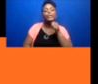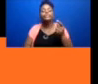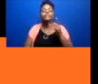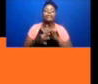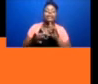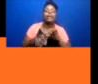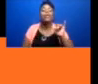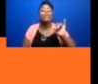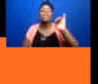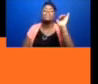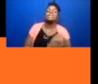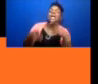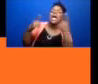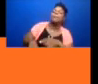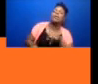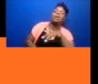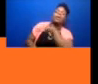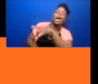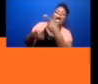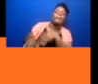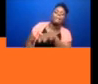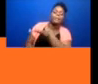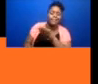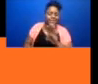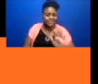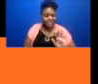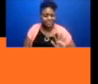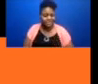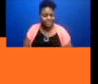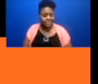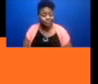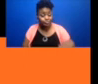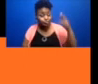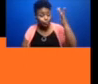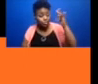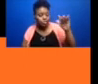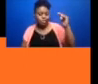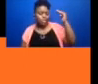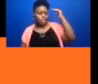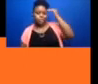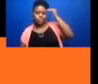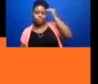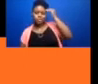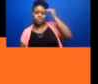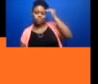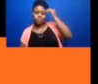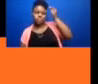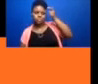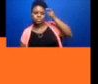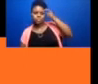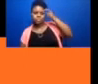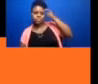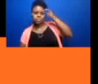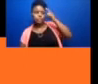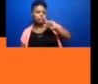there. Because the other part of consciousness now is to understand that there are